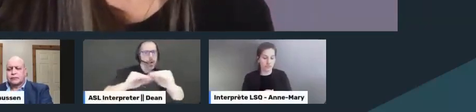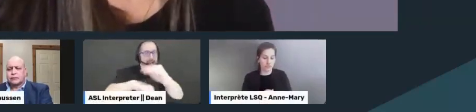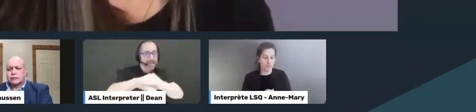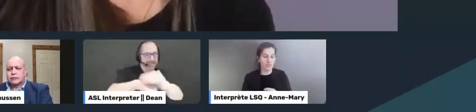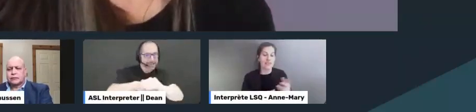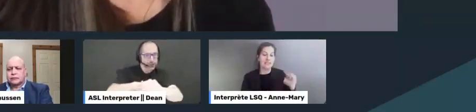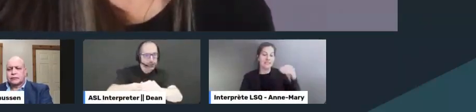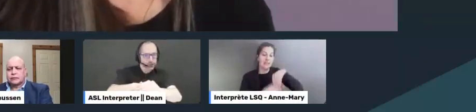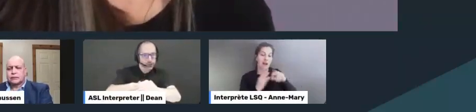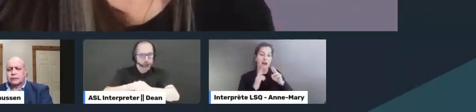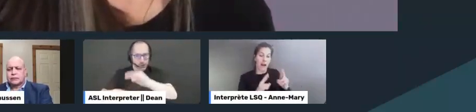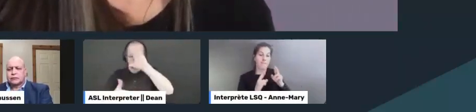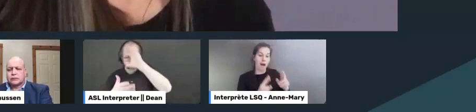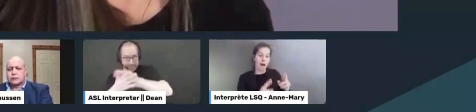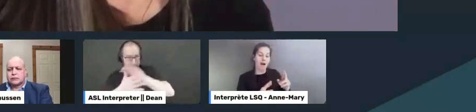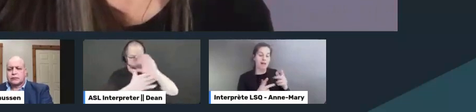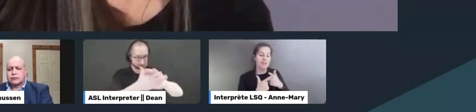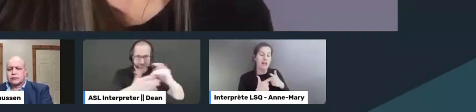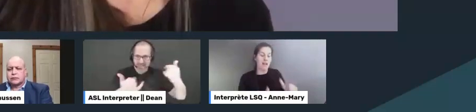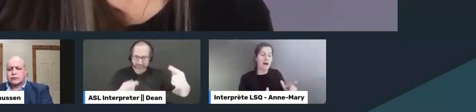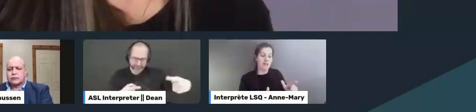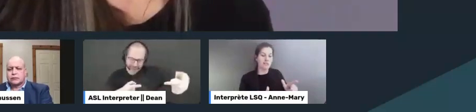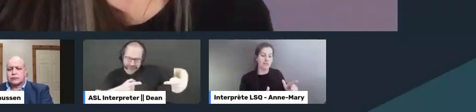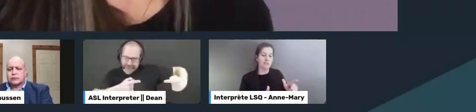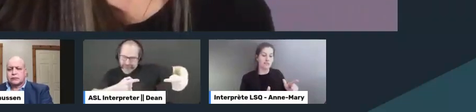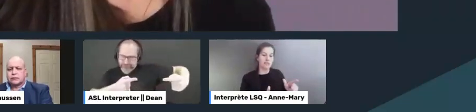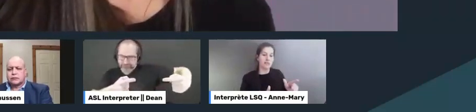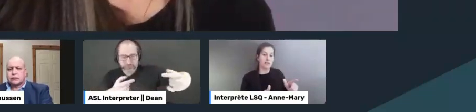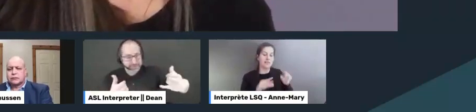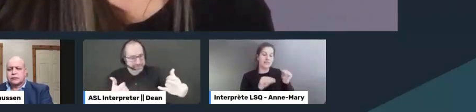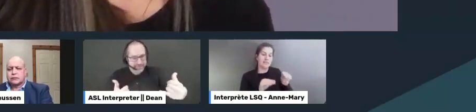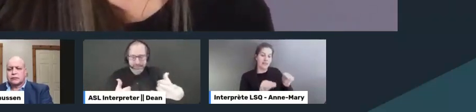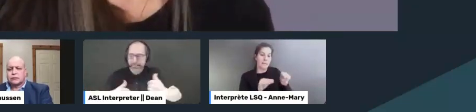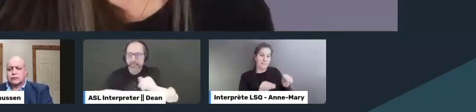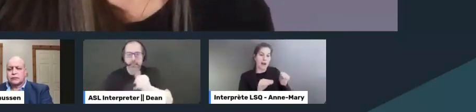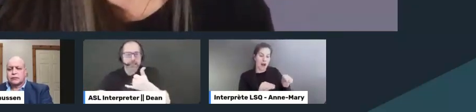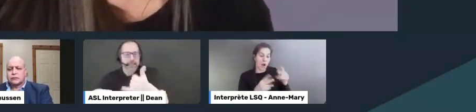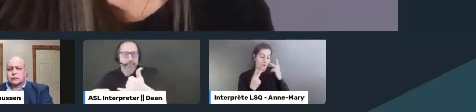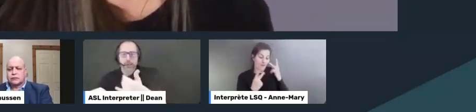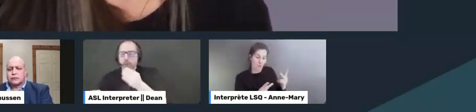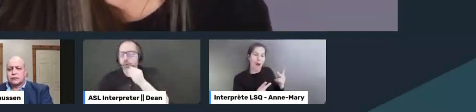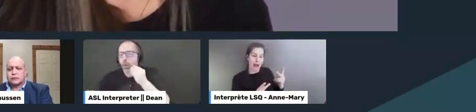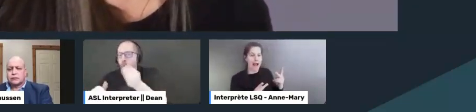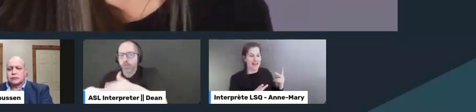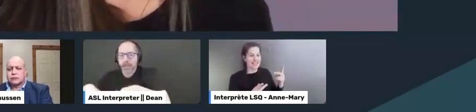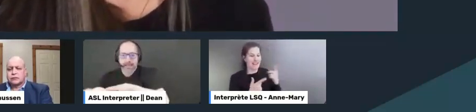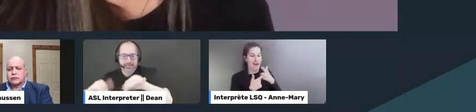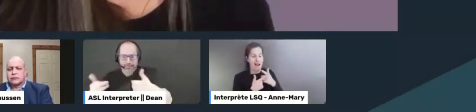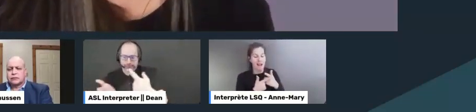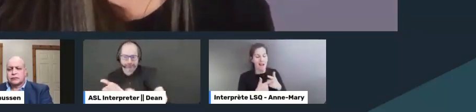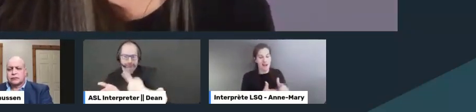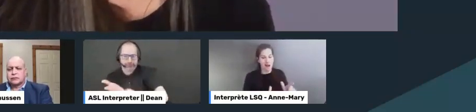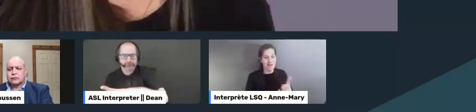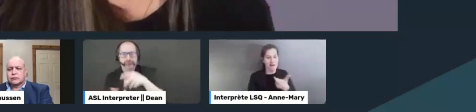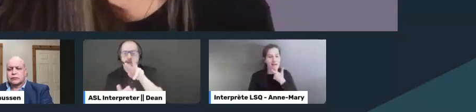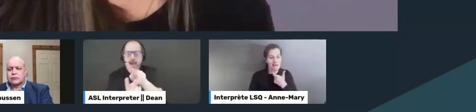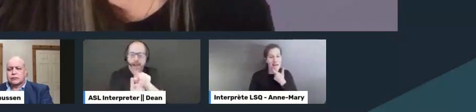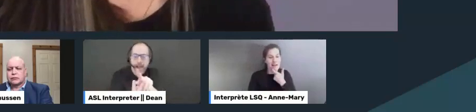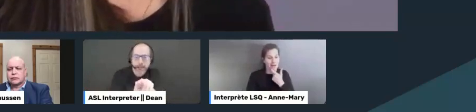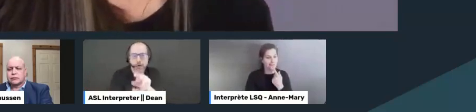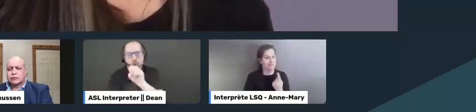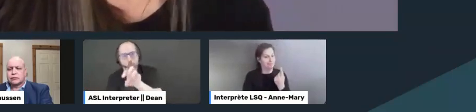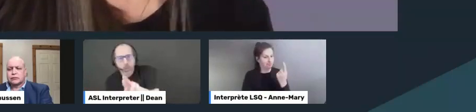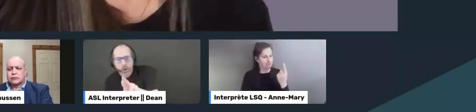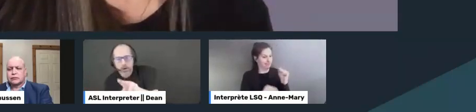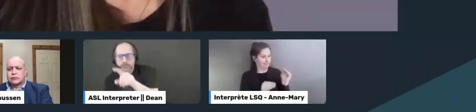This so-called tension is still talked about across the Inuit homeland, presented as an either-or. But of